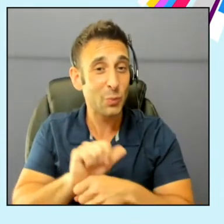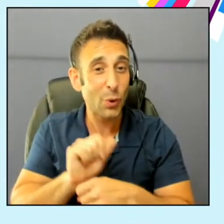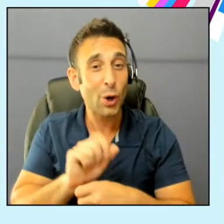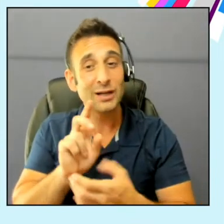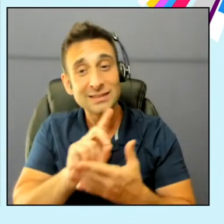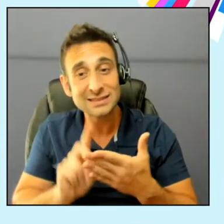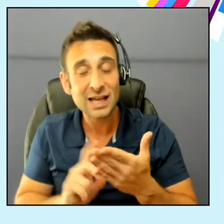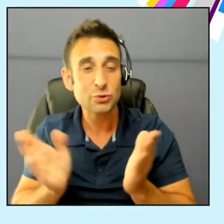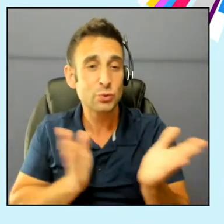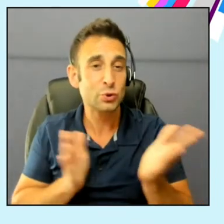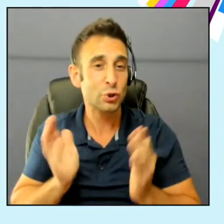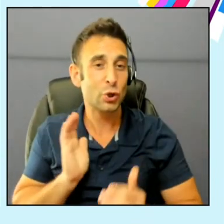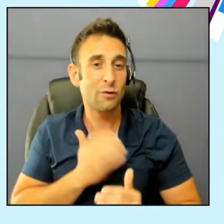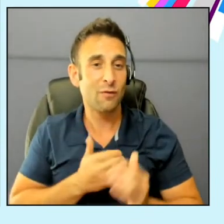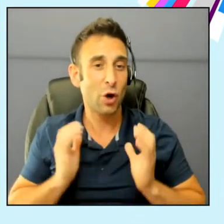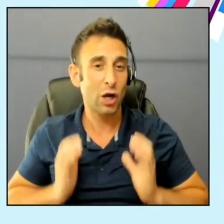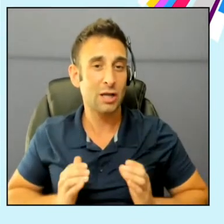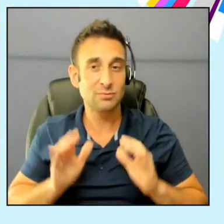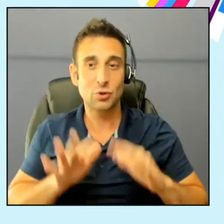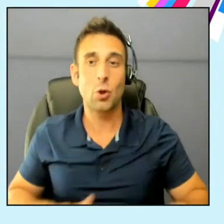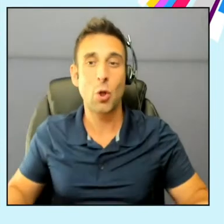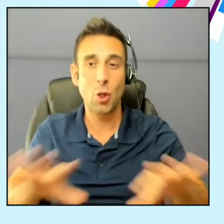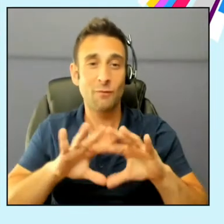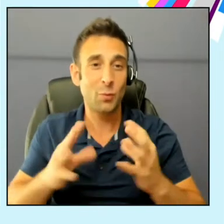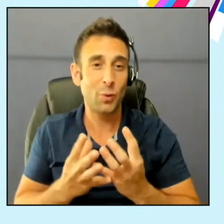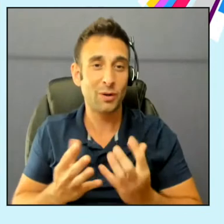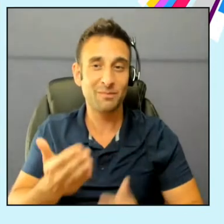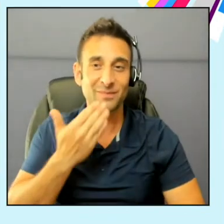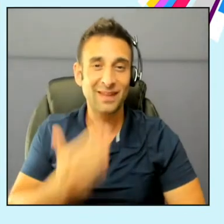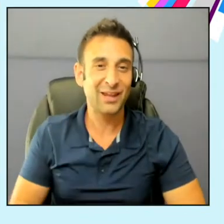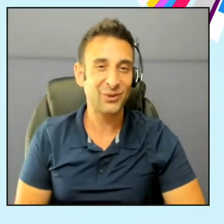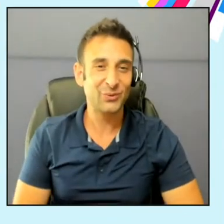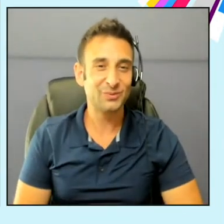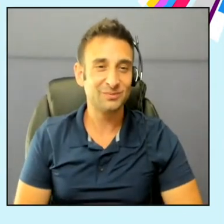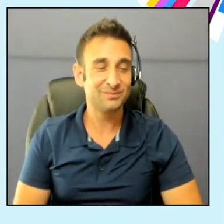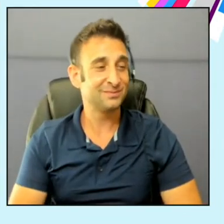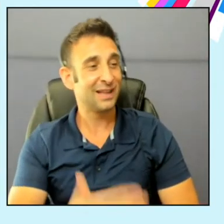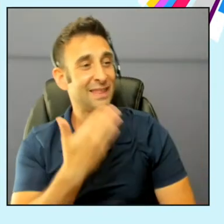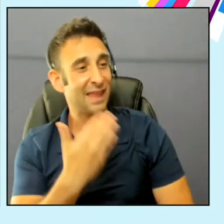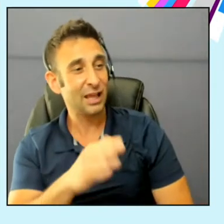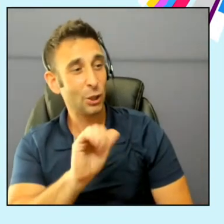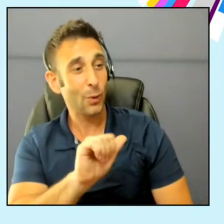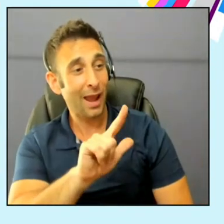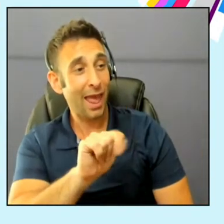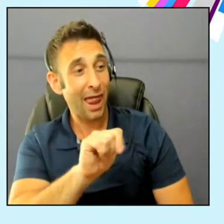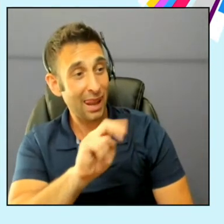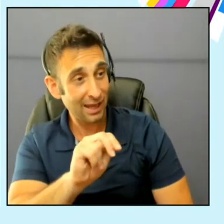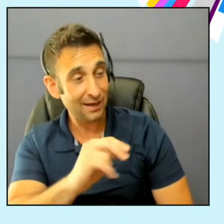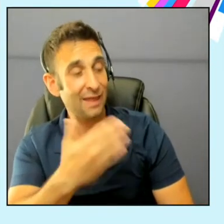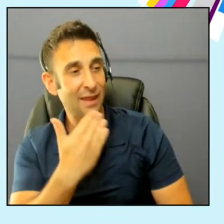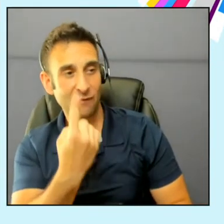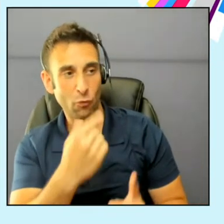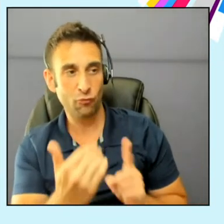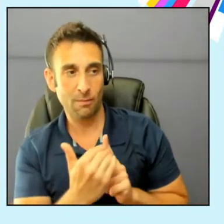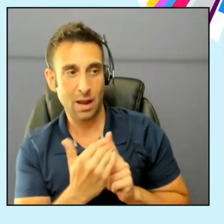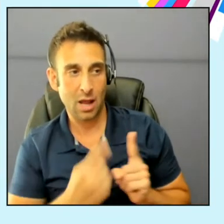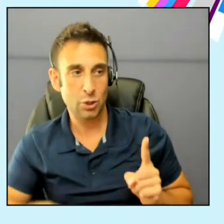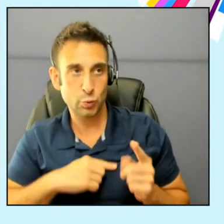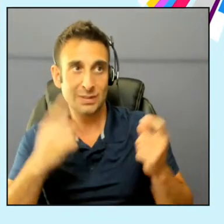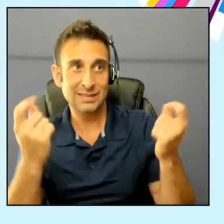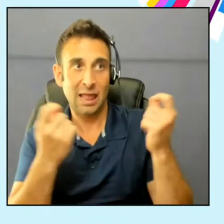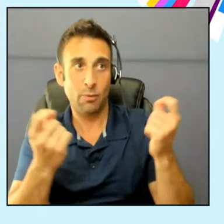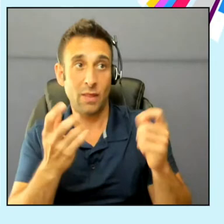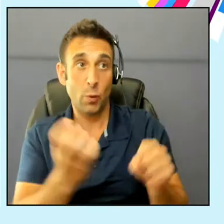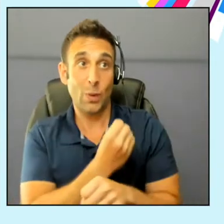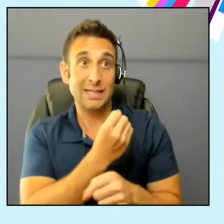our customers across the world. Thank you. Thank you, Alan. And thank you for reminding us to celebrate the wins. Even when we